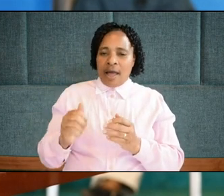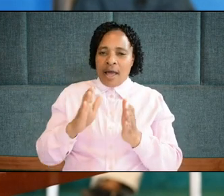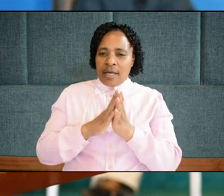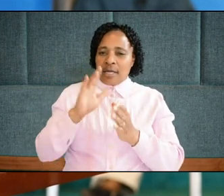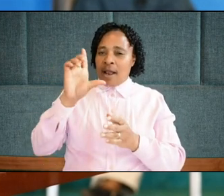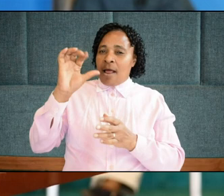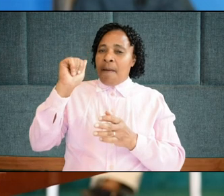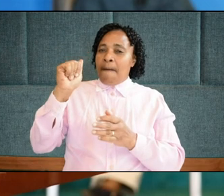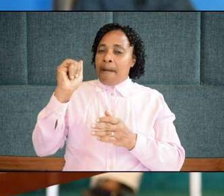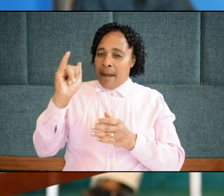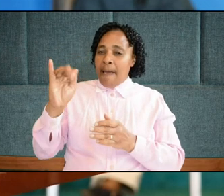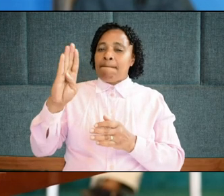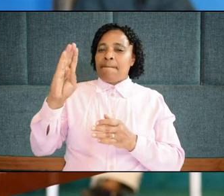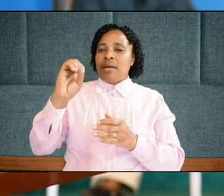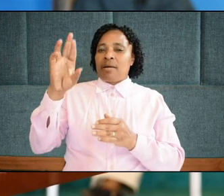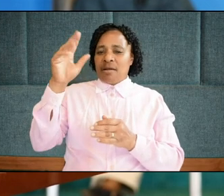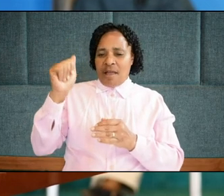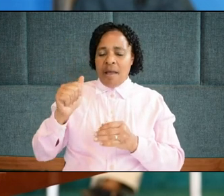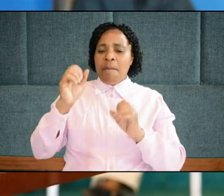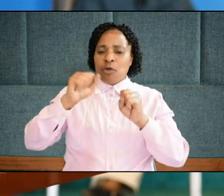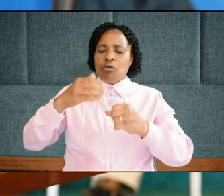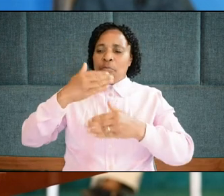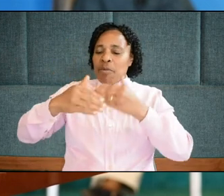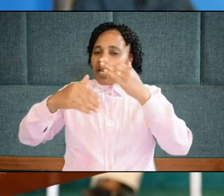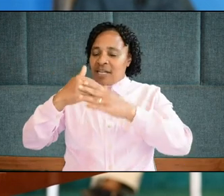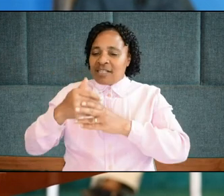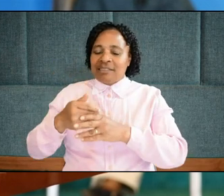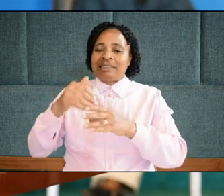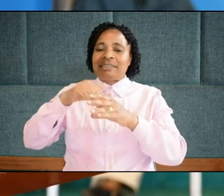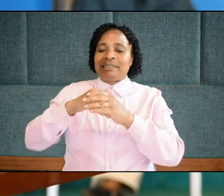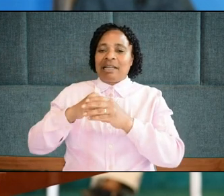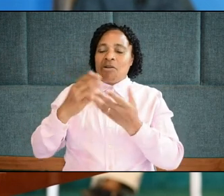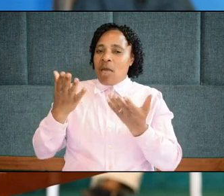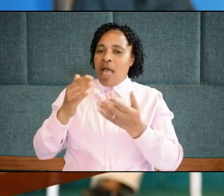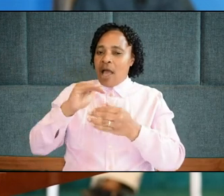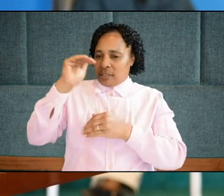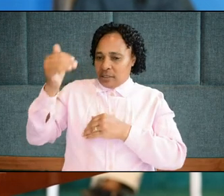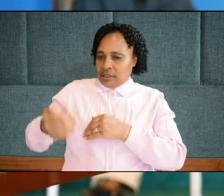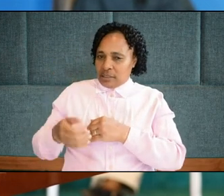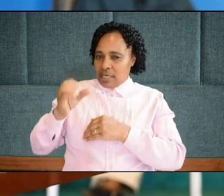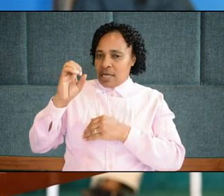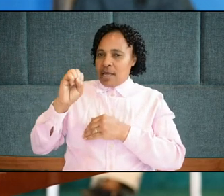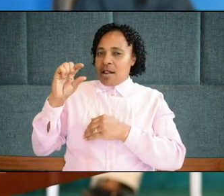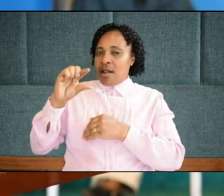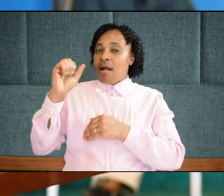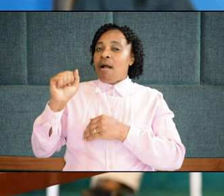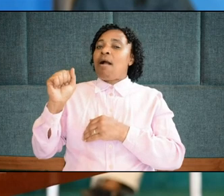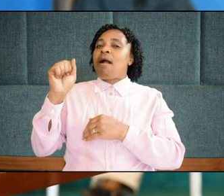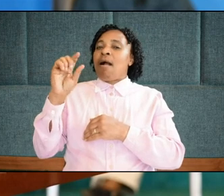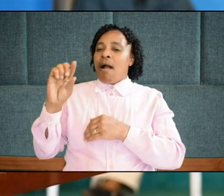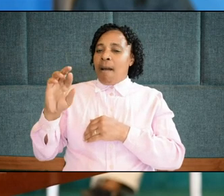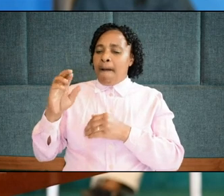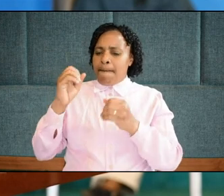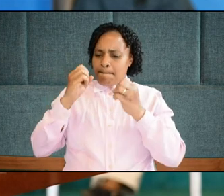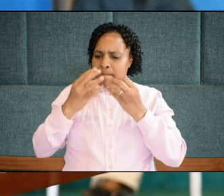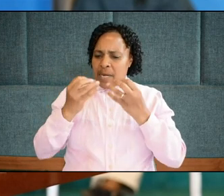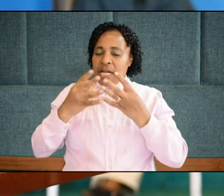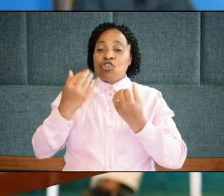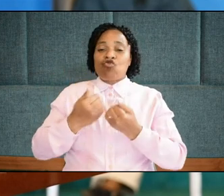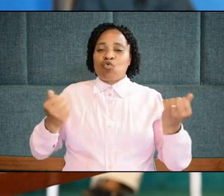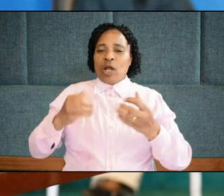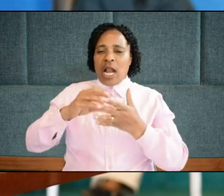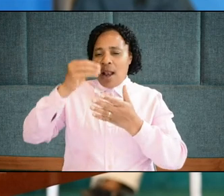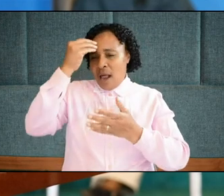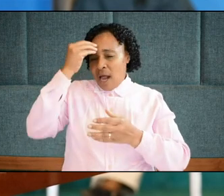The offering will help construct a building in Latvia's capital, Riga, where pathfinders and other children can learn more about healthy